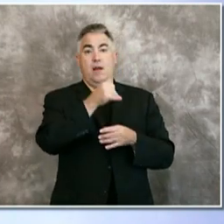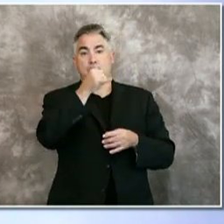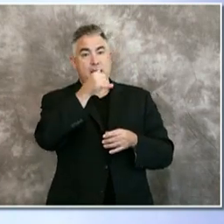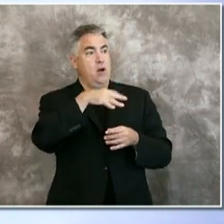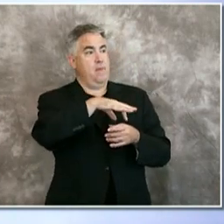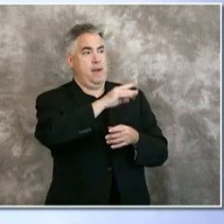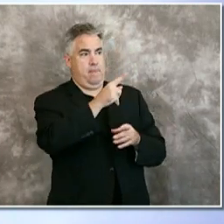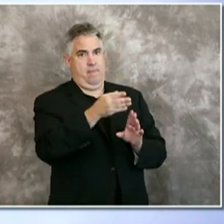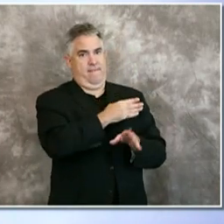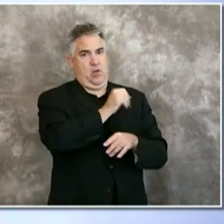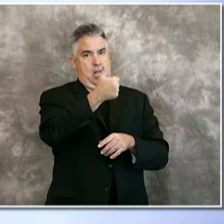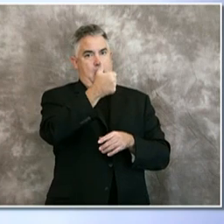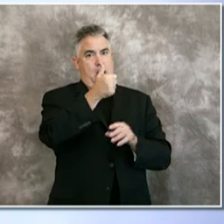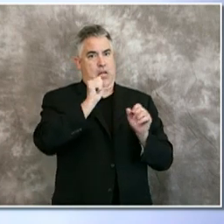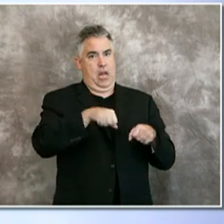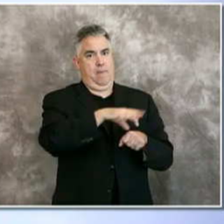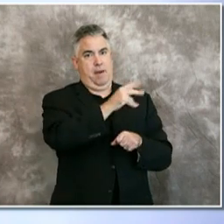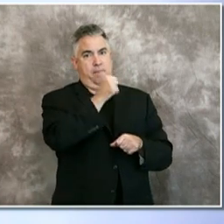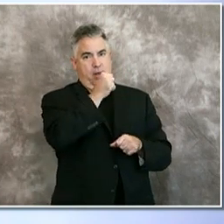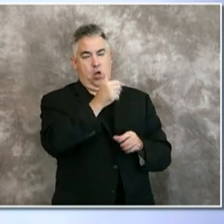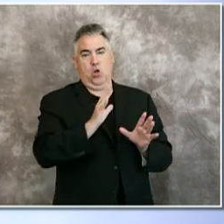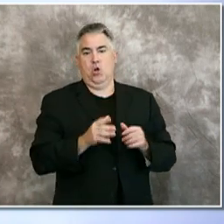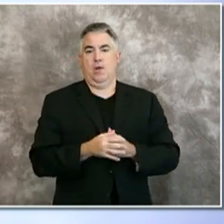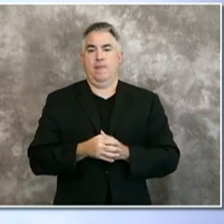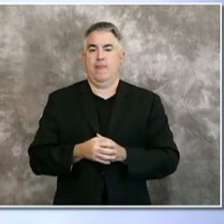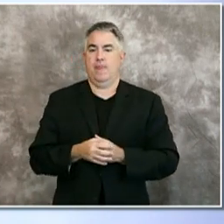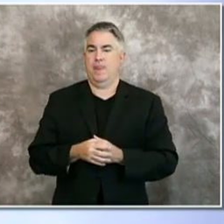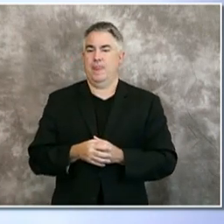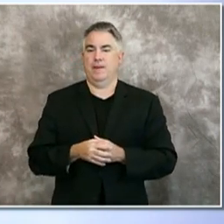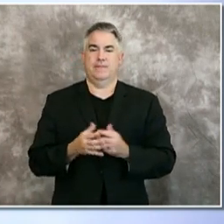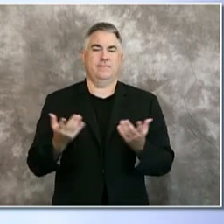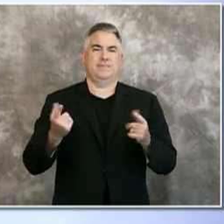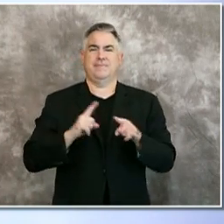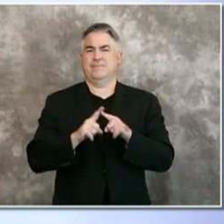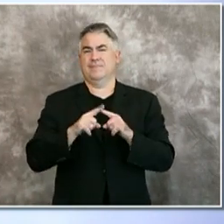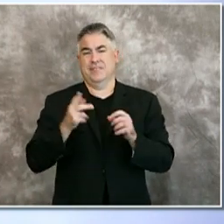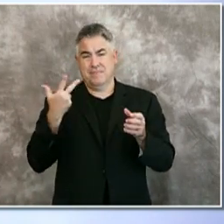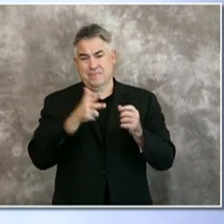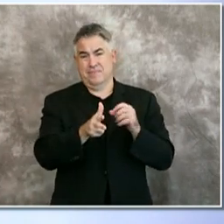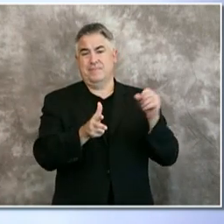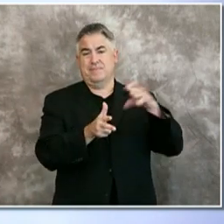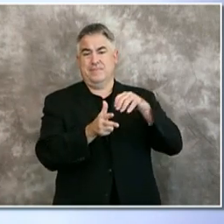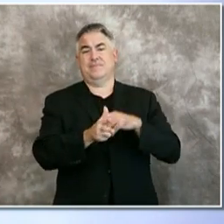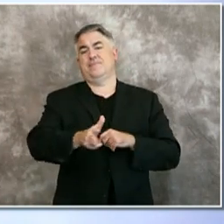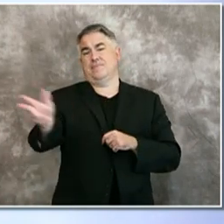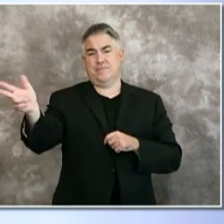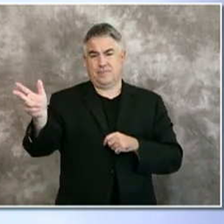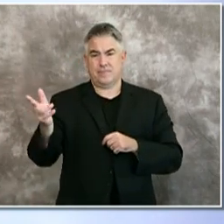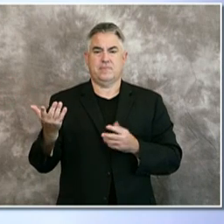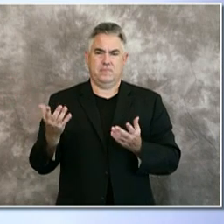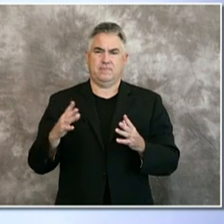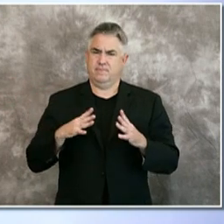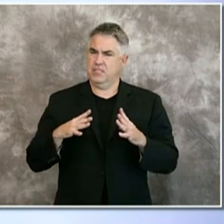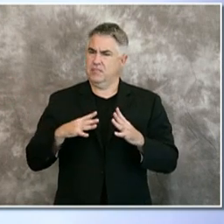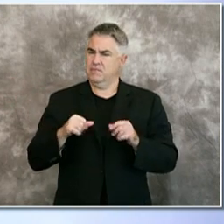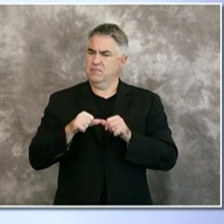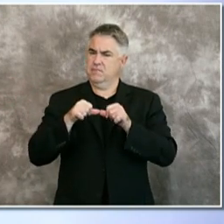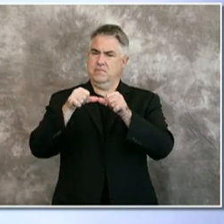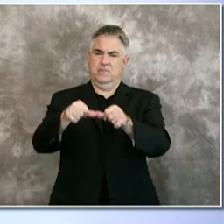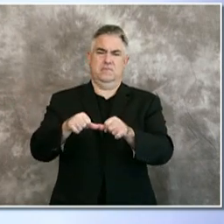takeout, delivery, drive-through, those types of things that don't have the on-site consumption are free to continue on a 24-hour